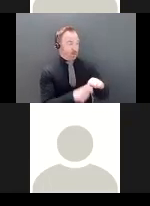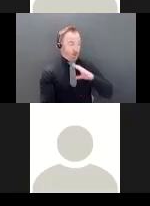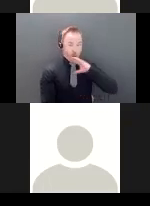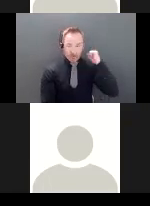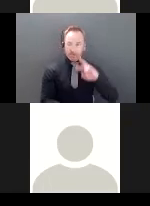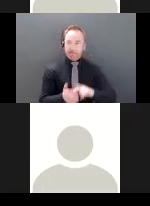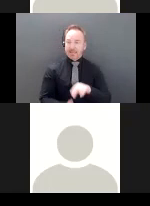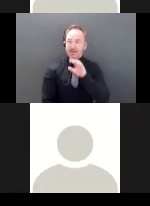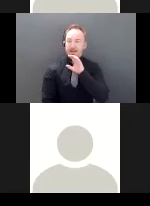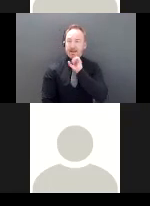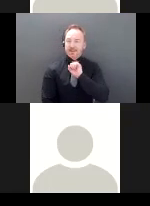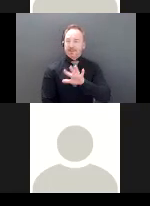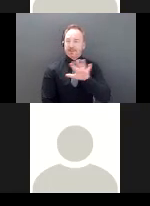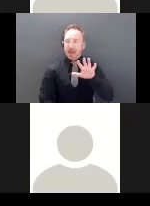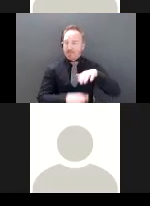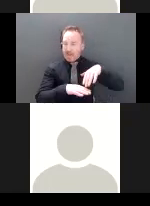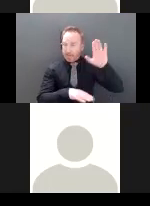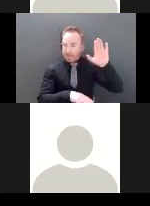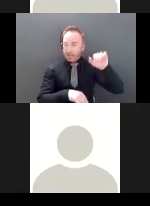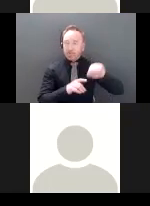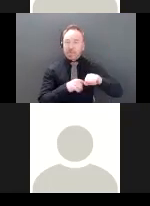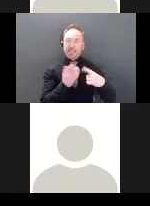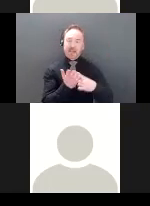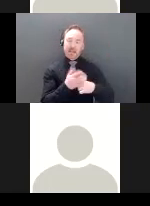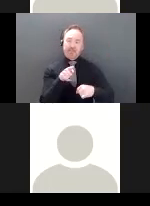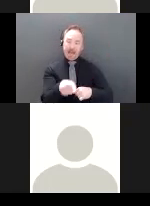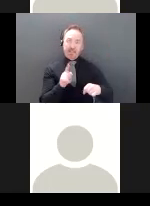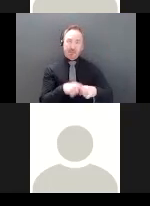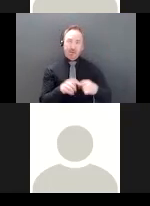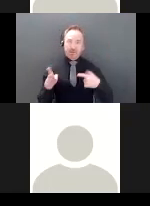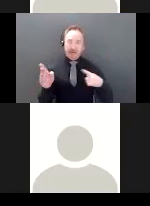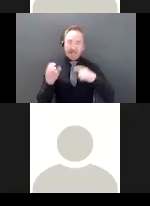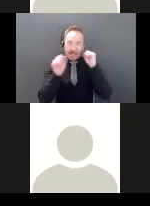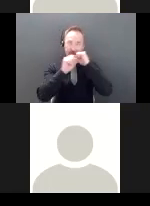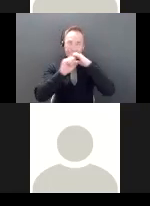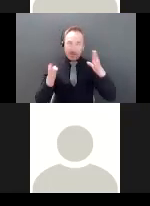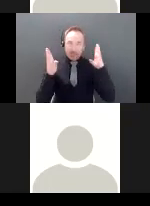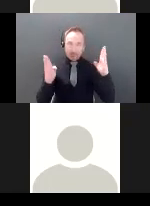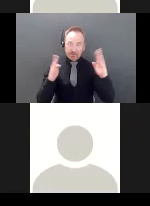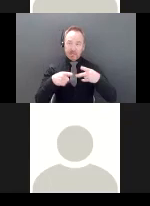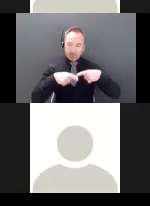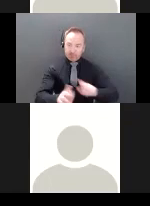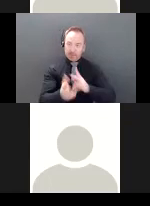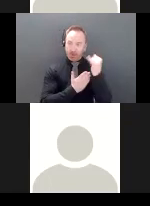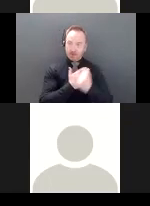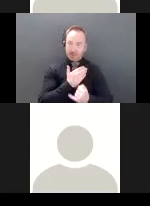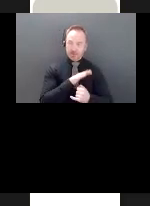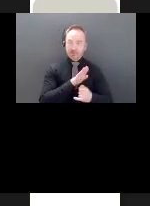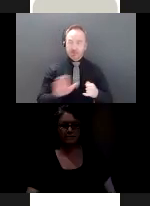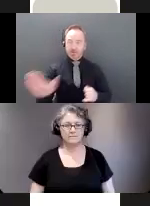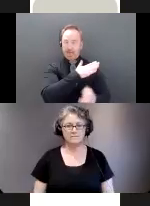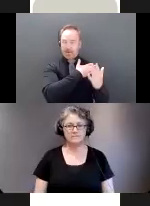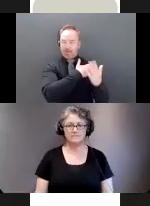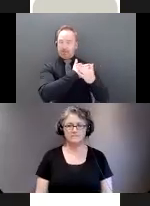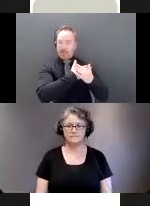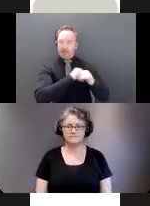and older, and we developed that kind of framework at the beginning of the project with some early consultation. And when we talk about who